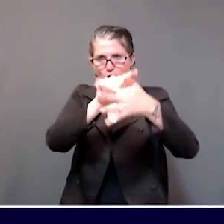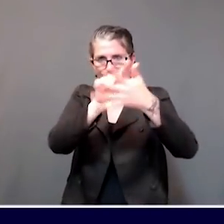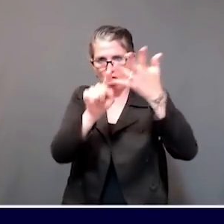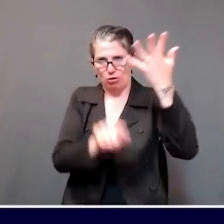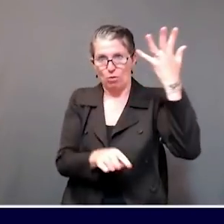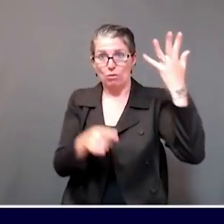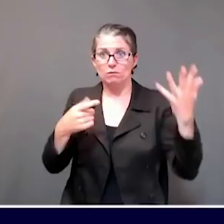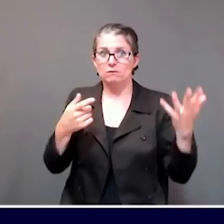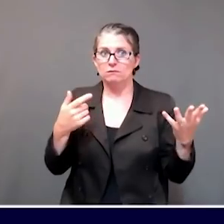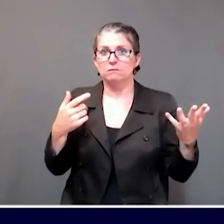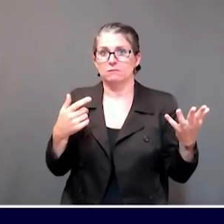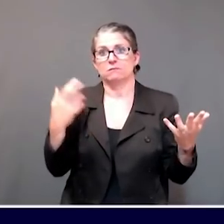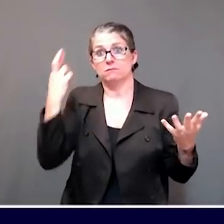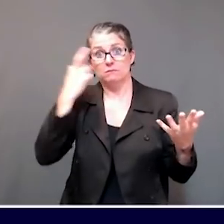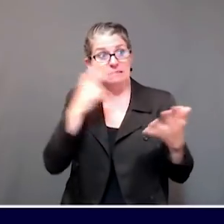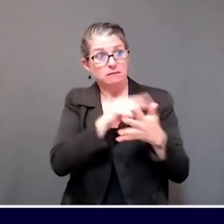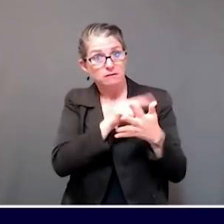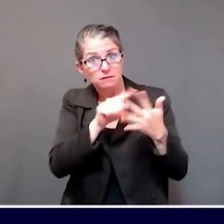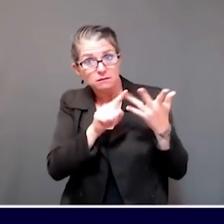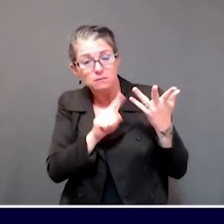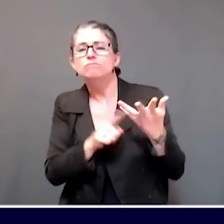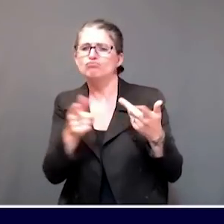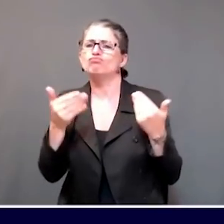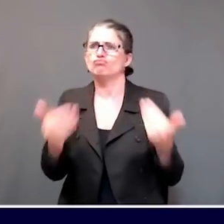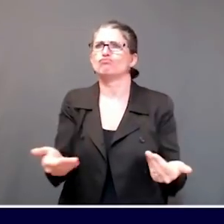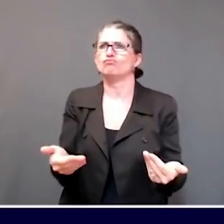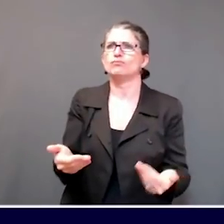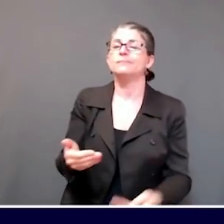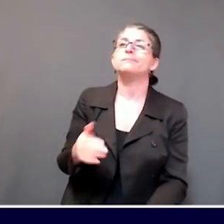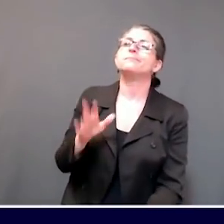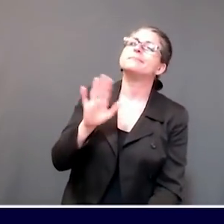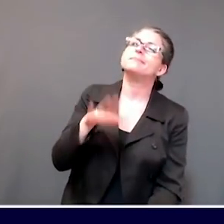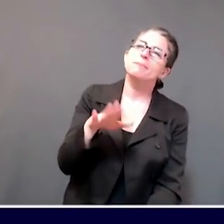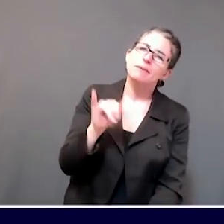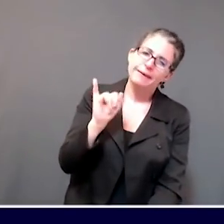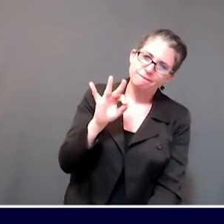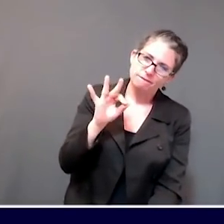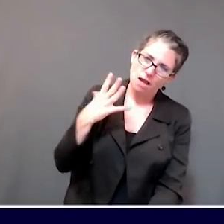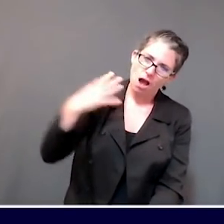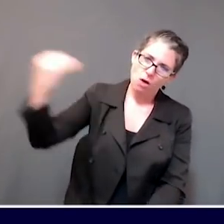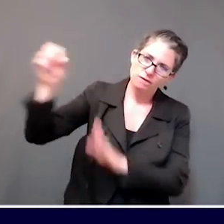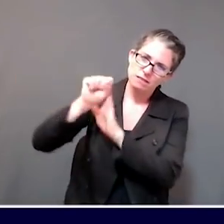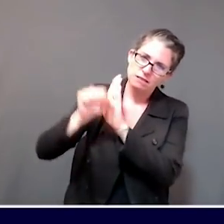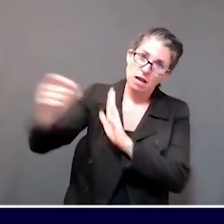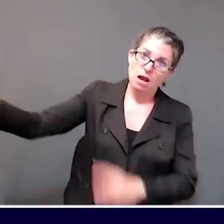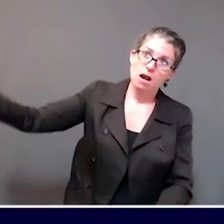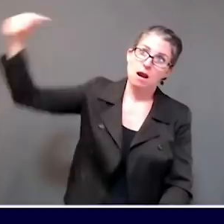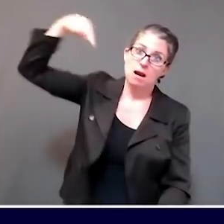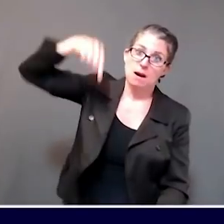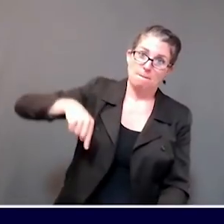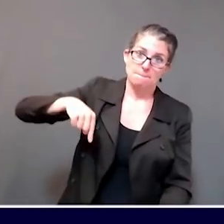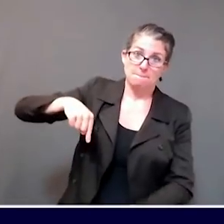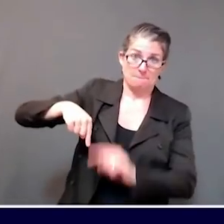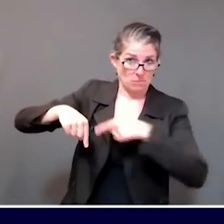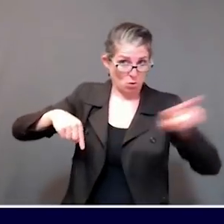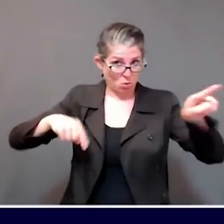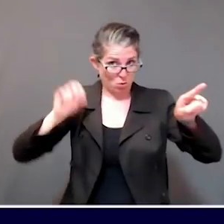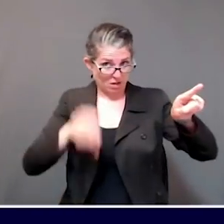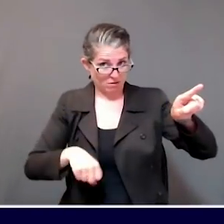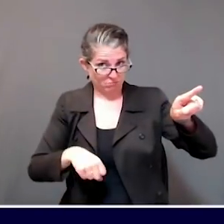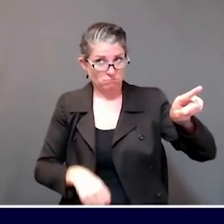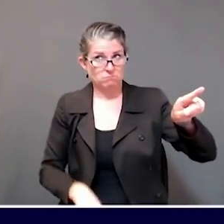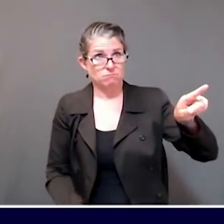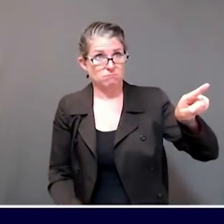order. What about visitors to the state visiting these swab and send sites? Yes, our standing order is not restricted to